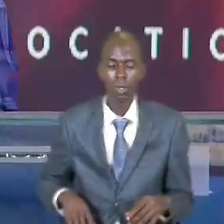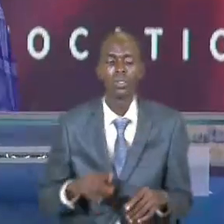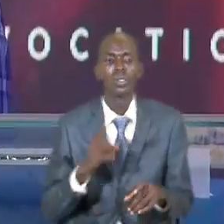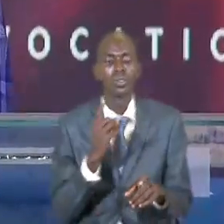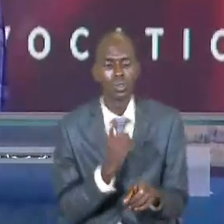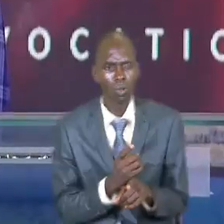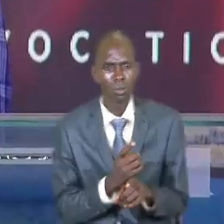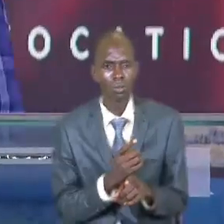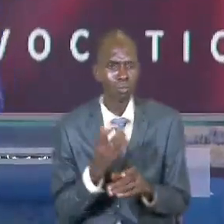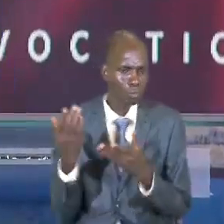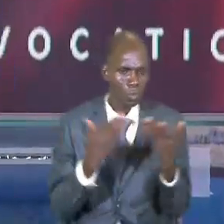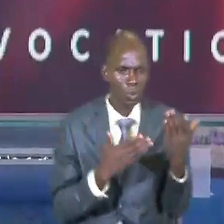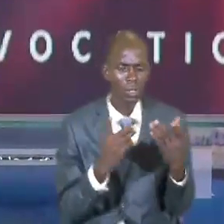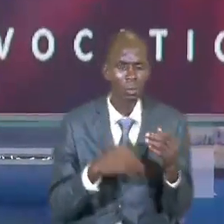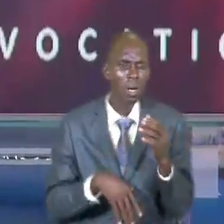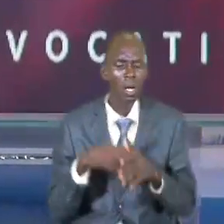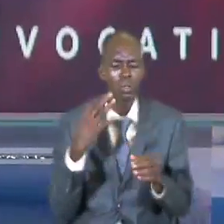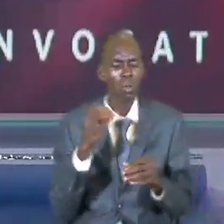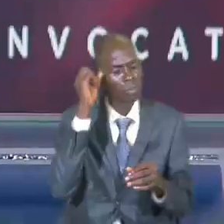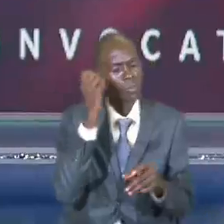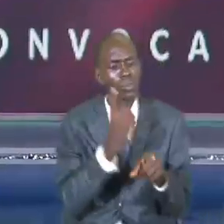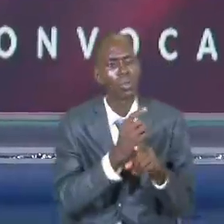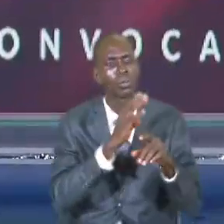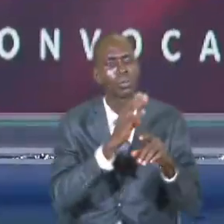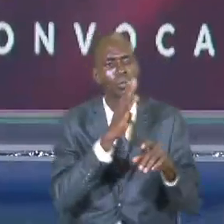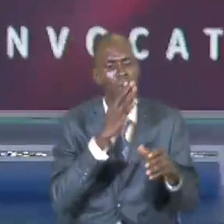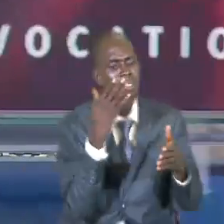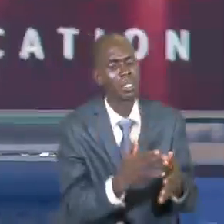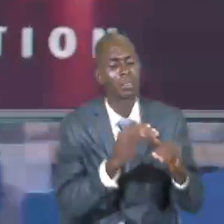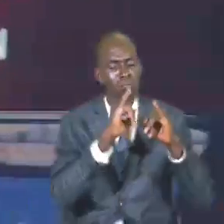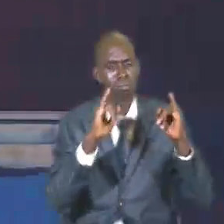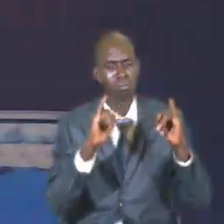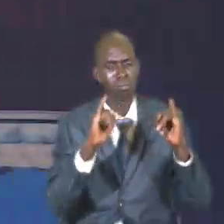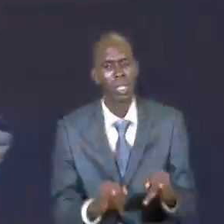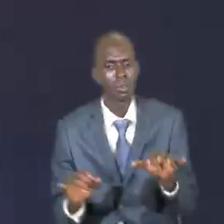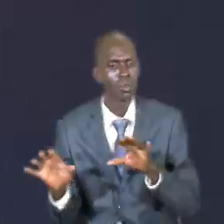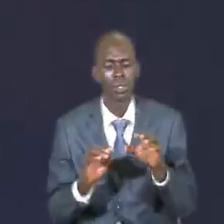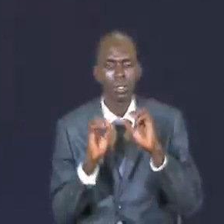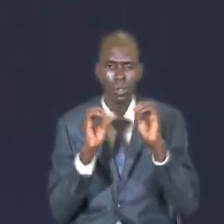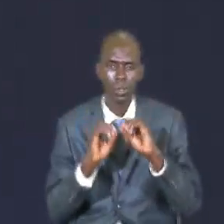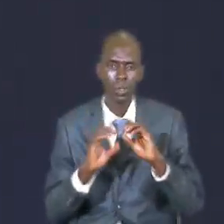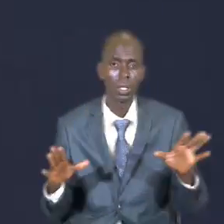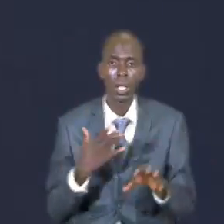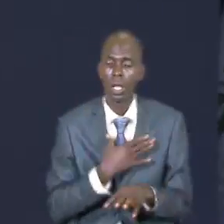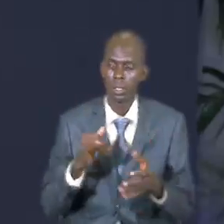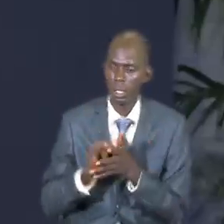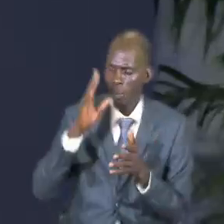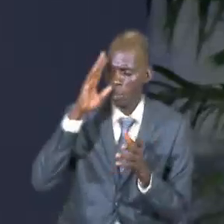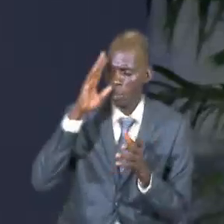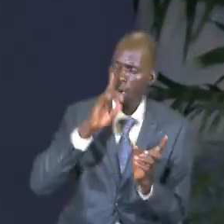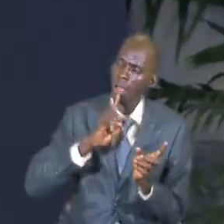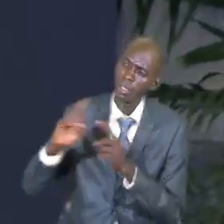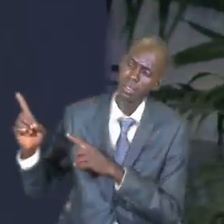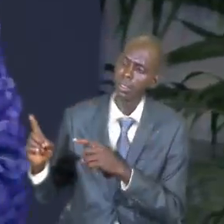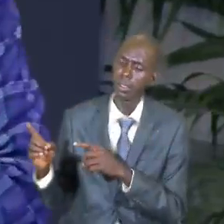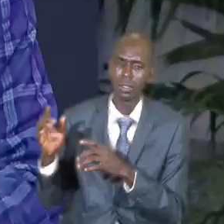nothing that he thought he could do. And then in verse 6, the man said, the impotent man said,